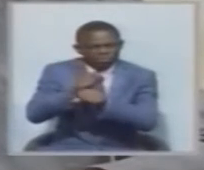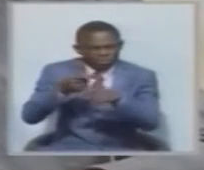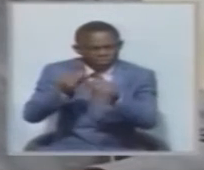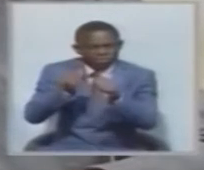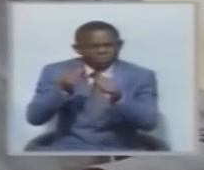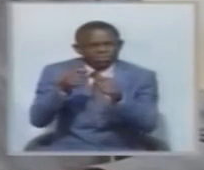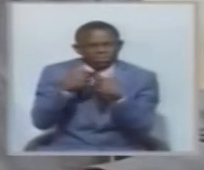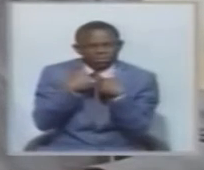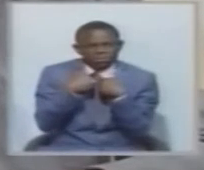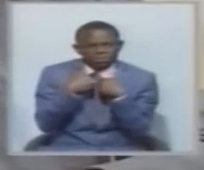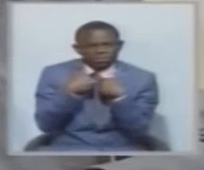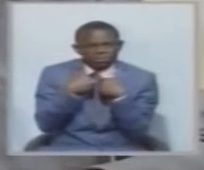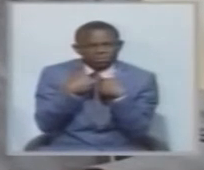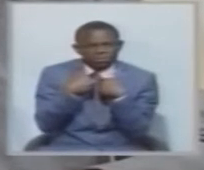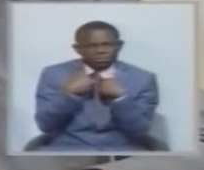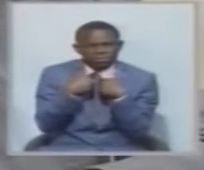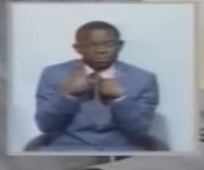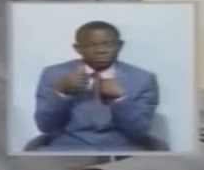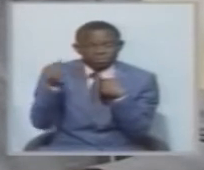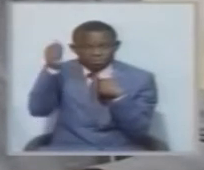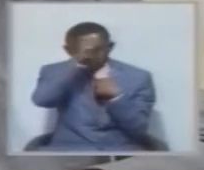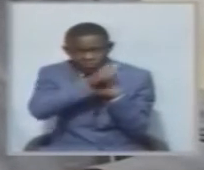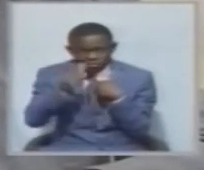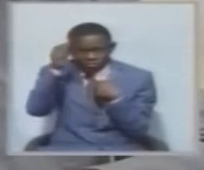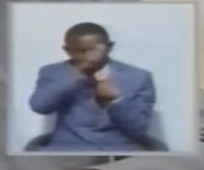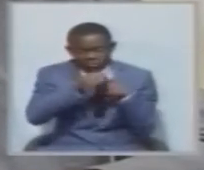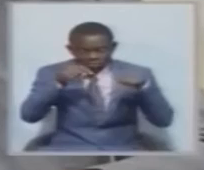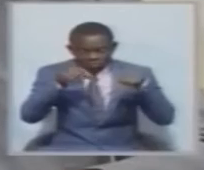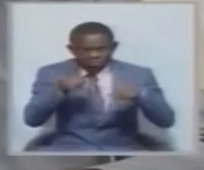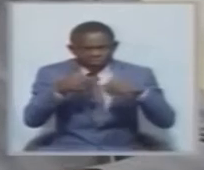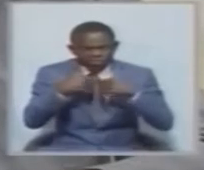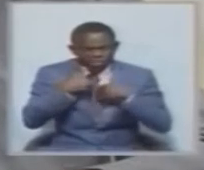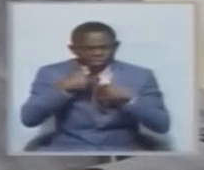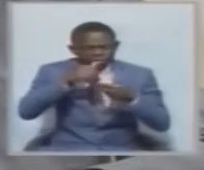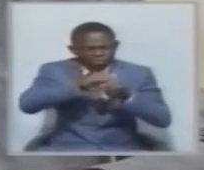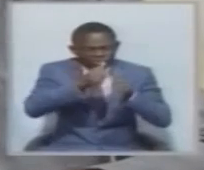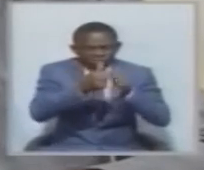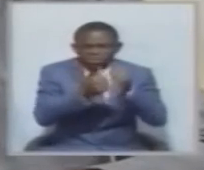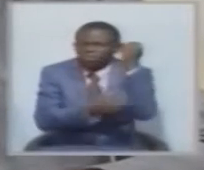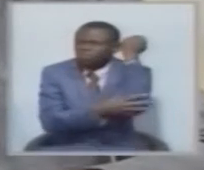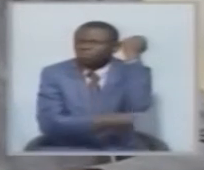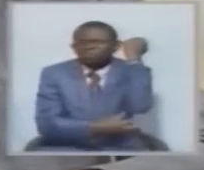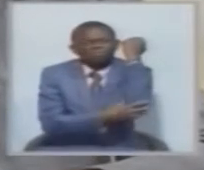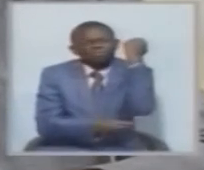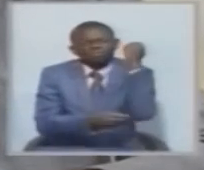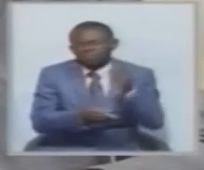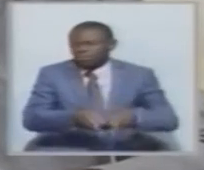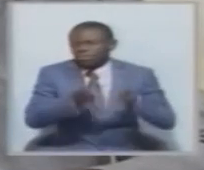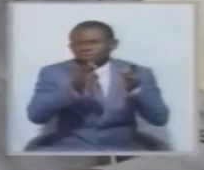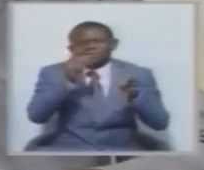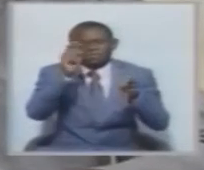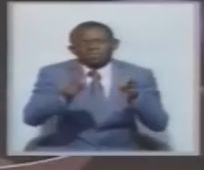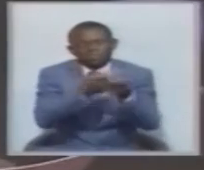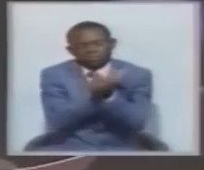that Africa gets out of this quagmire of poverty, especially extreme poverty. Now, looking